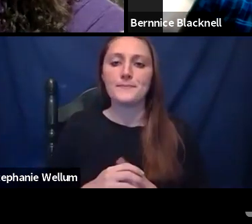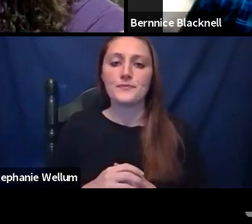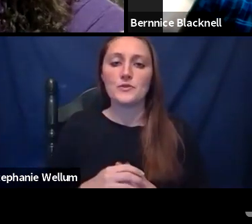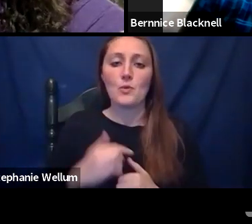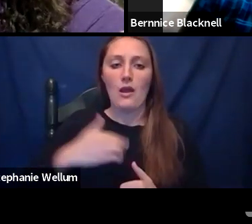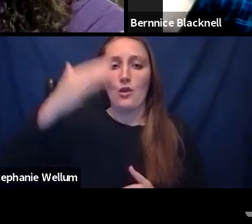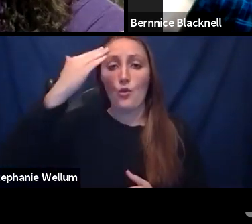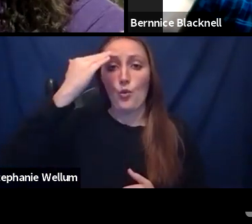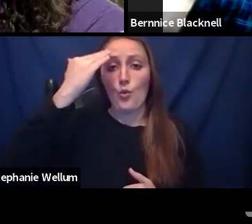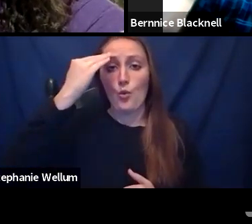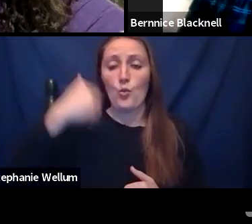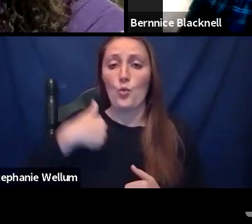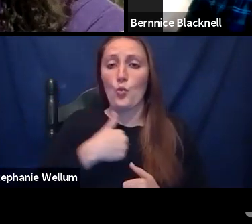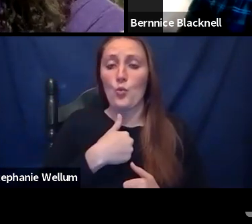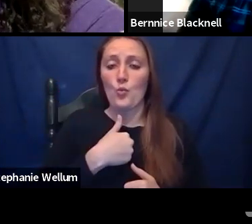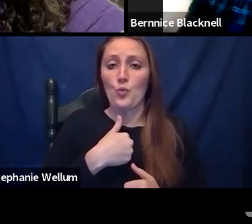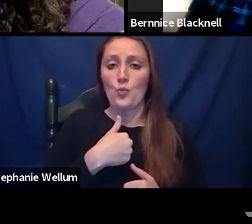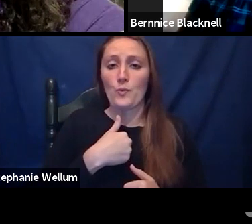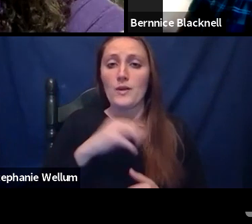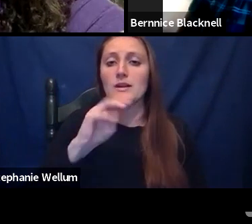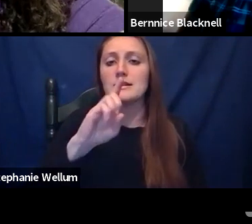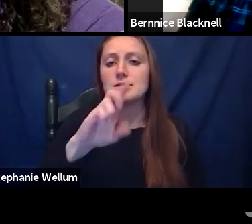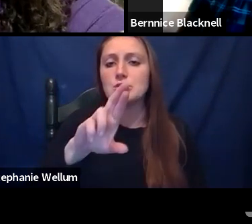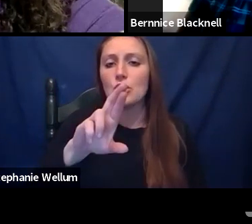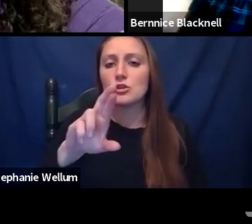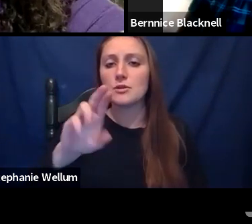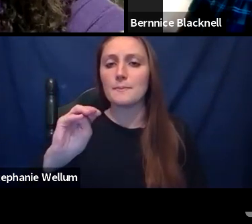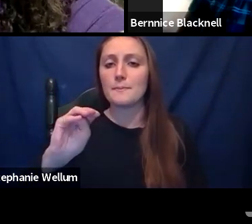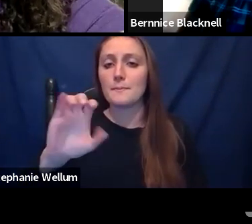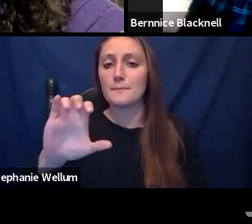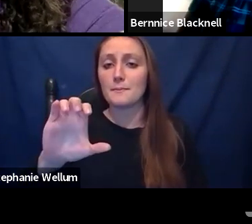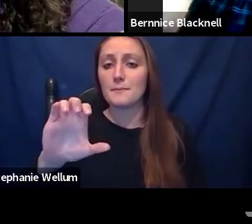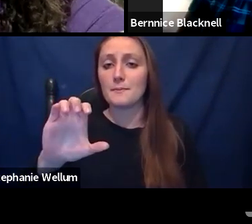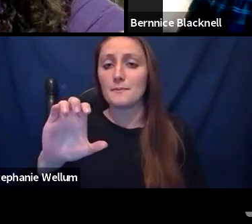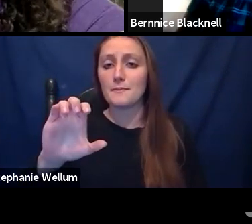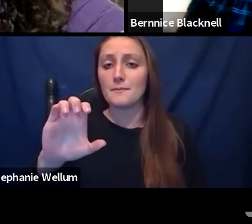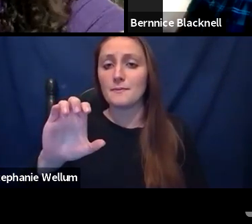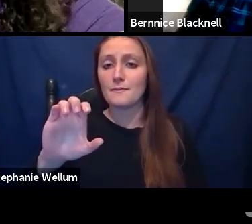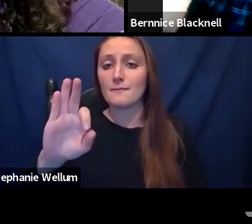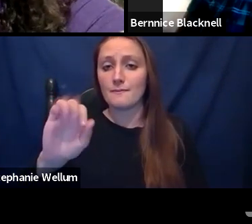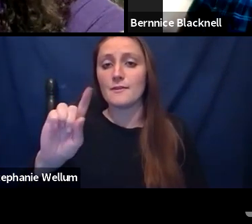would, Dr. McFadgen, who works with, does some women